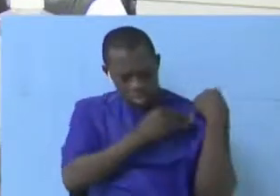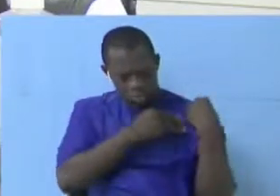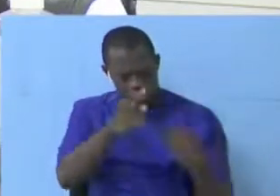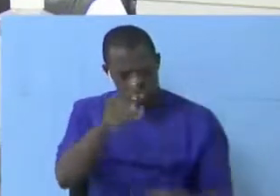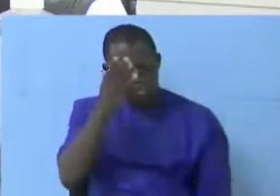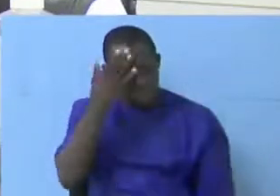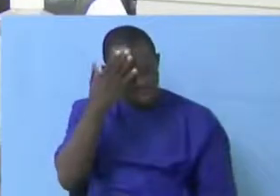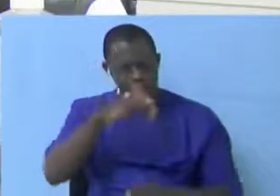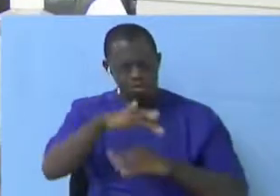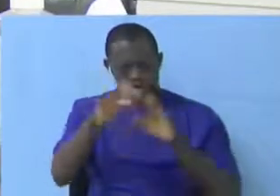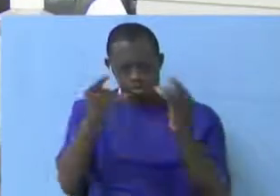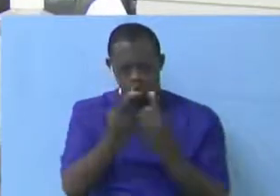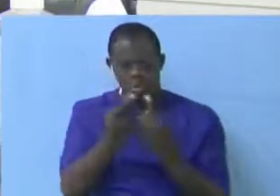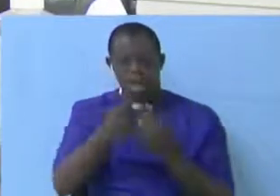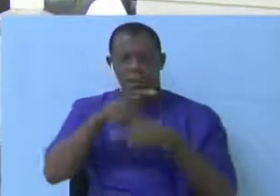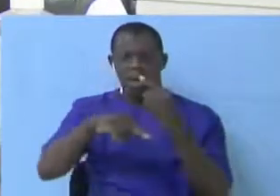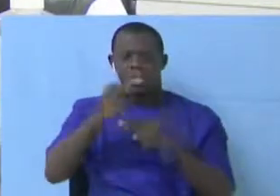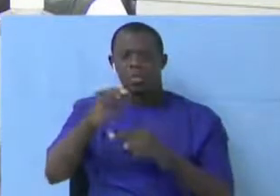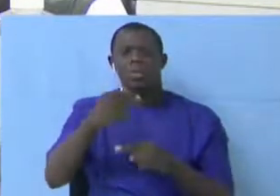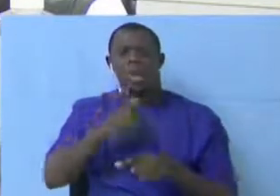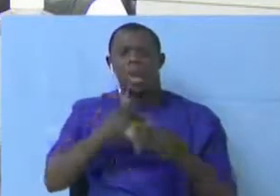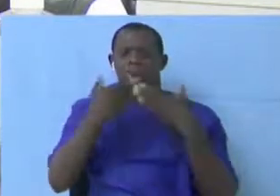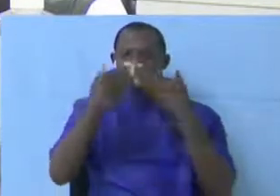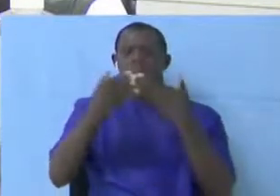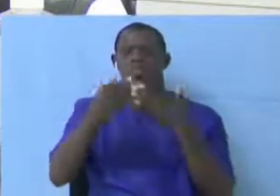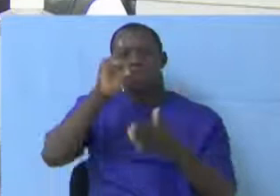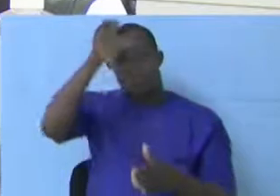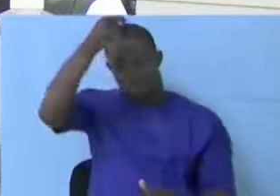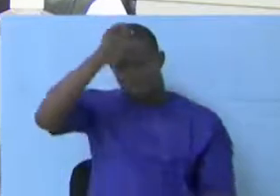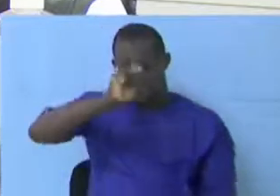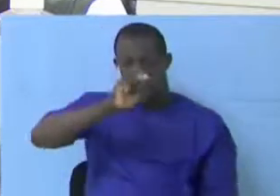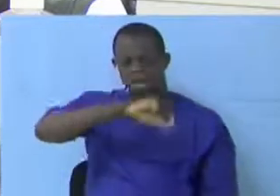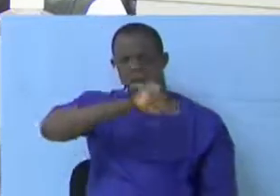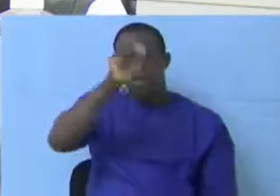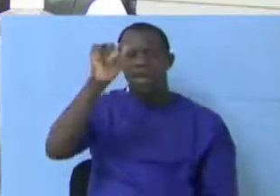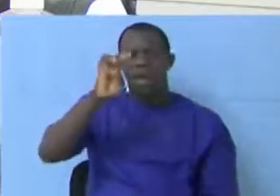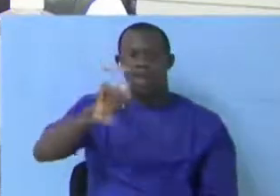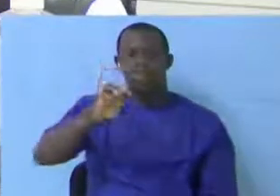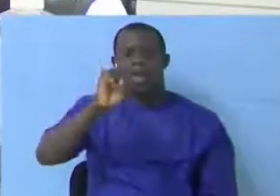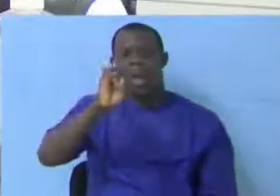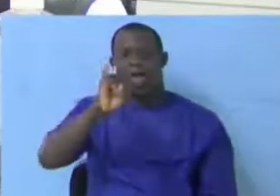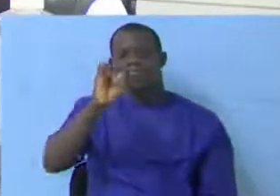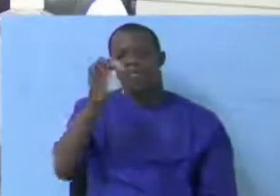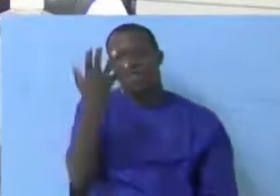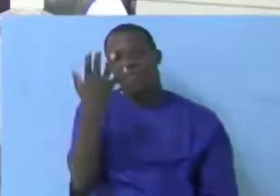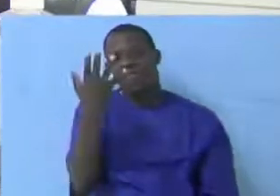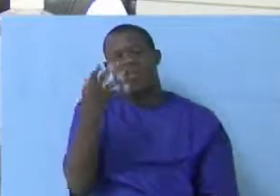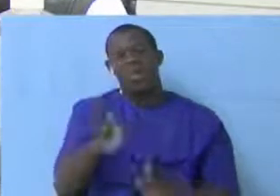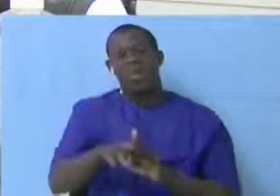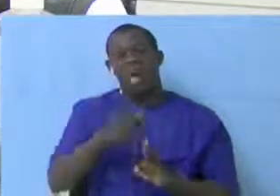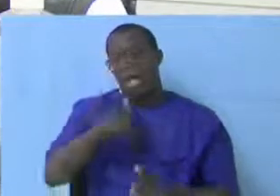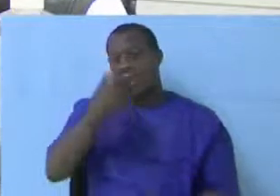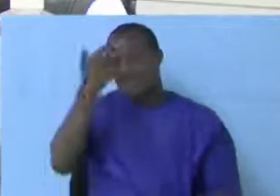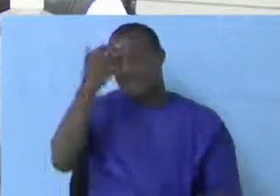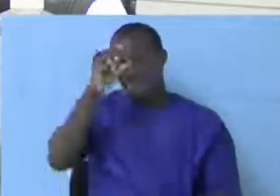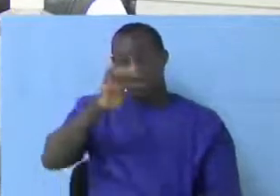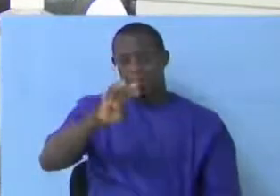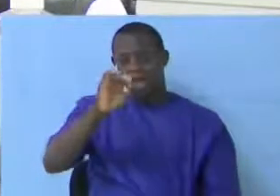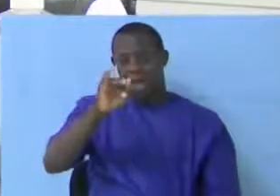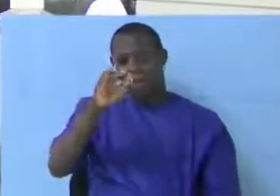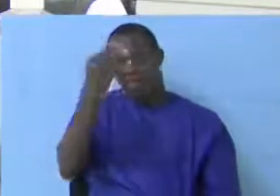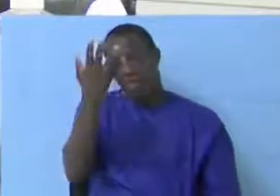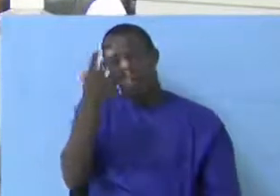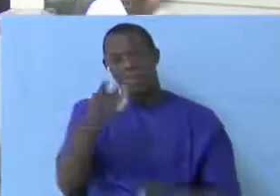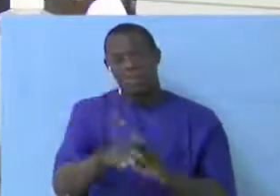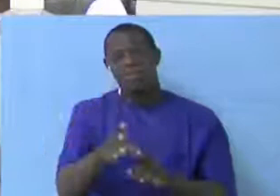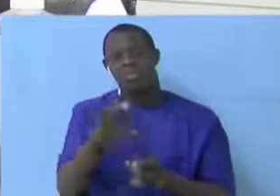la nyin kuoto So I told the police and the MI5, ko bojaye ani MI5 who can go. I think the MI5 were scheduled to go back